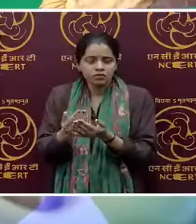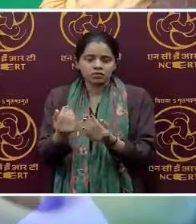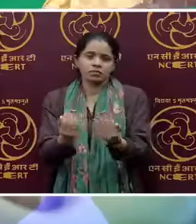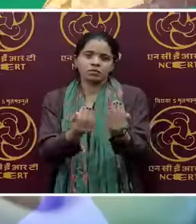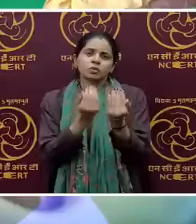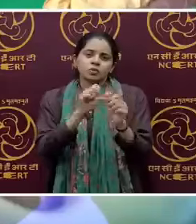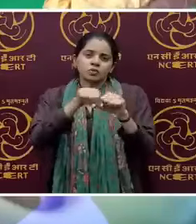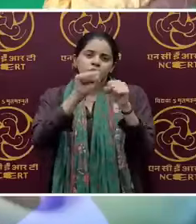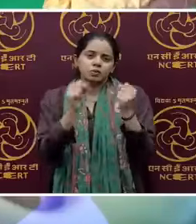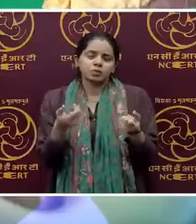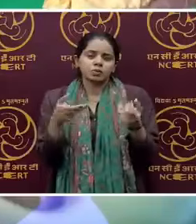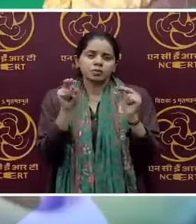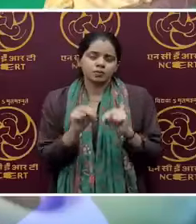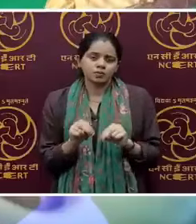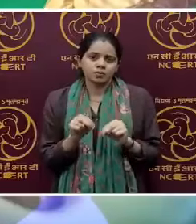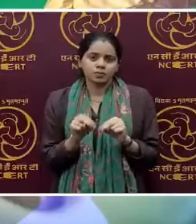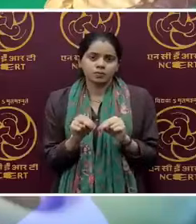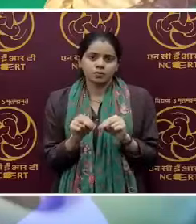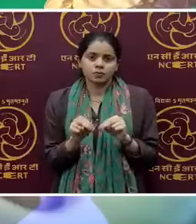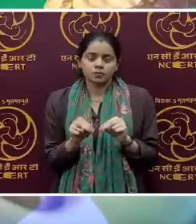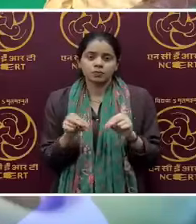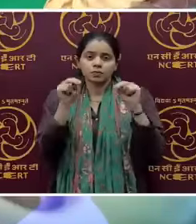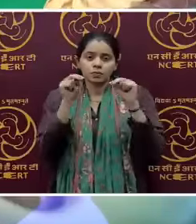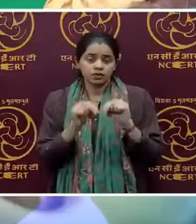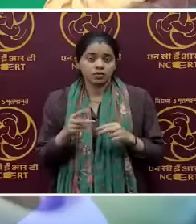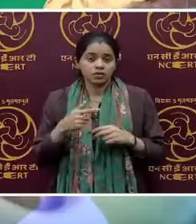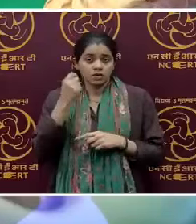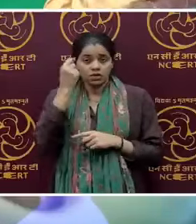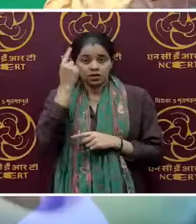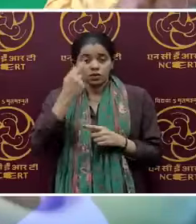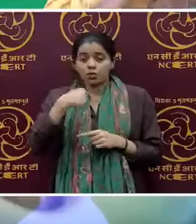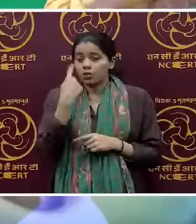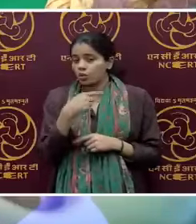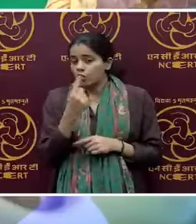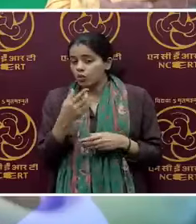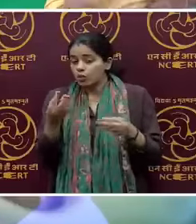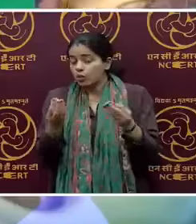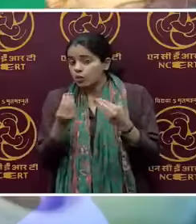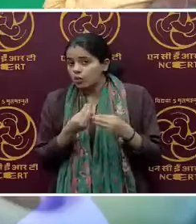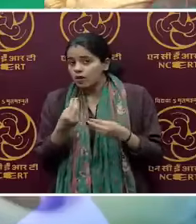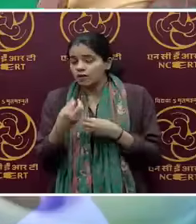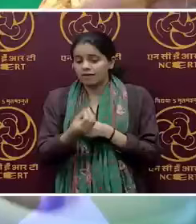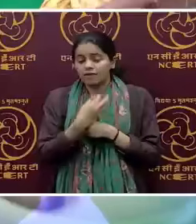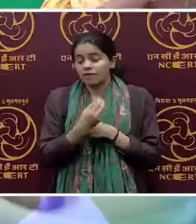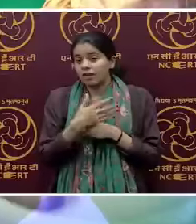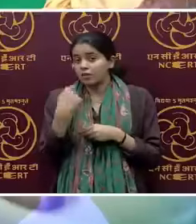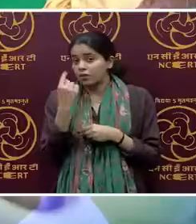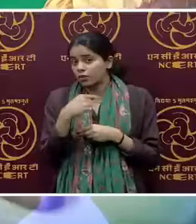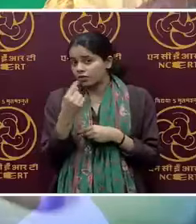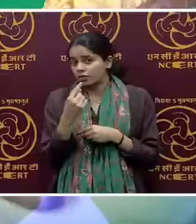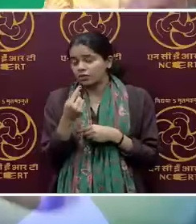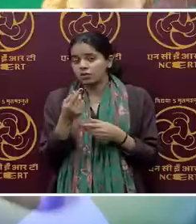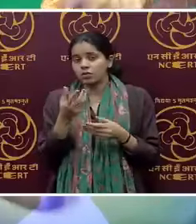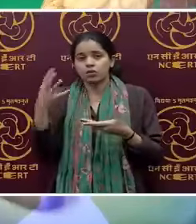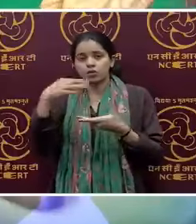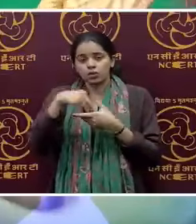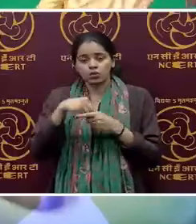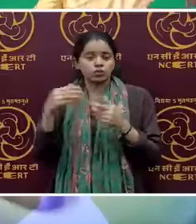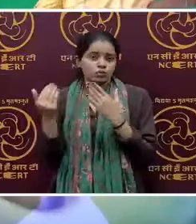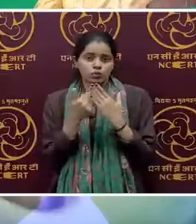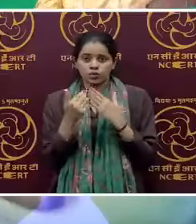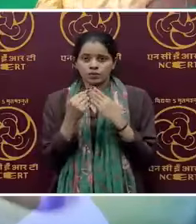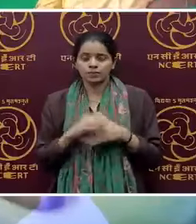support system, which needs to be understood by whoever is giving the input at home or in the